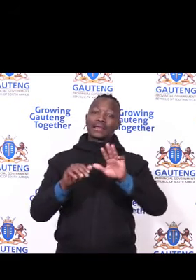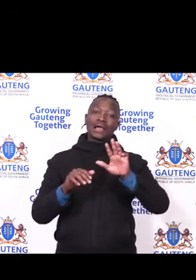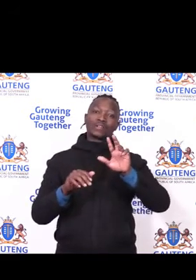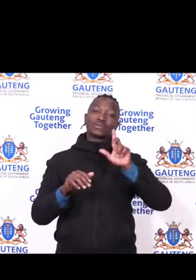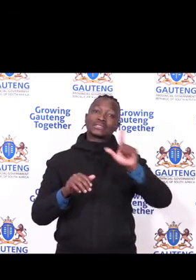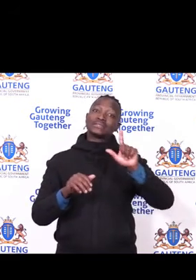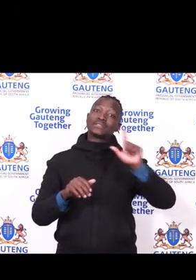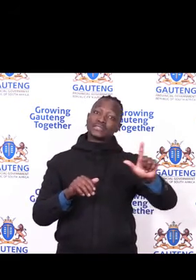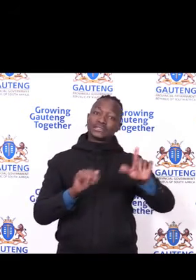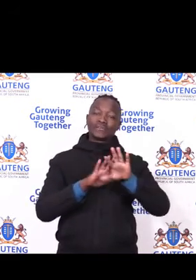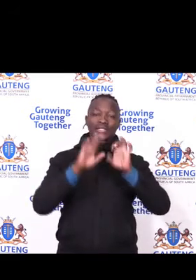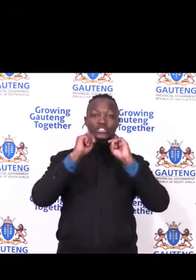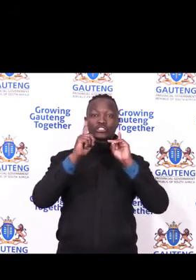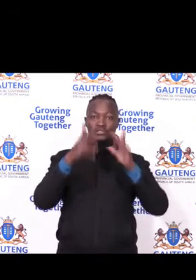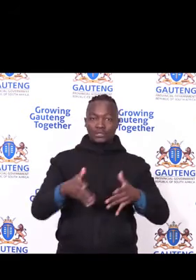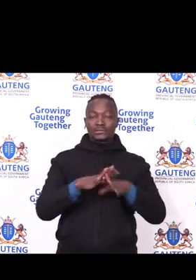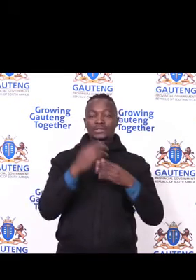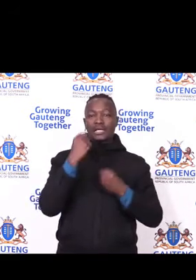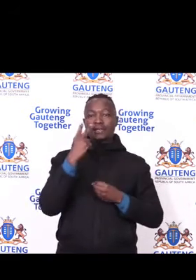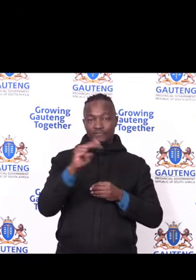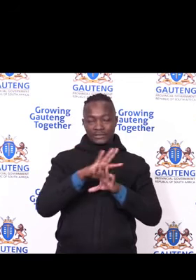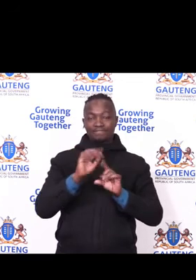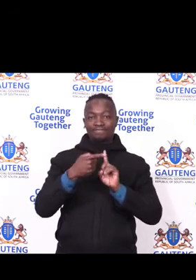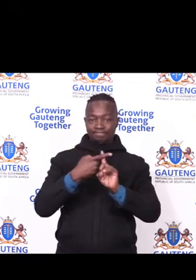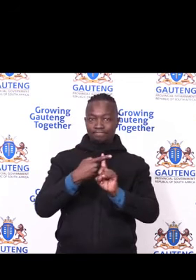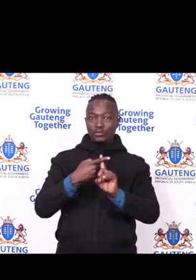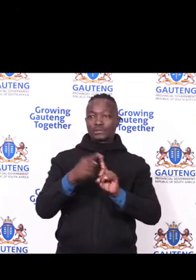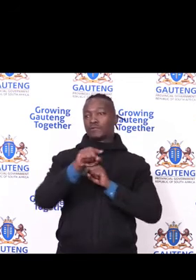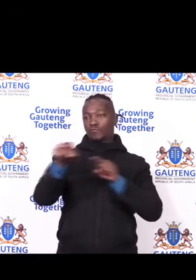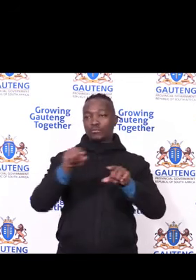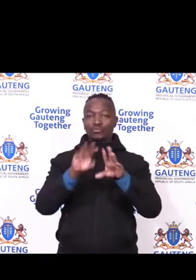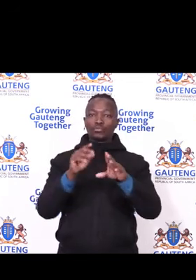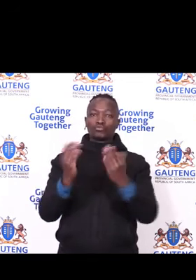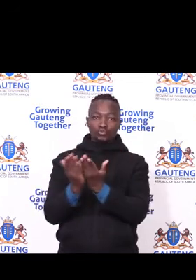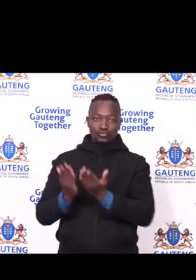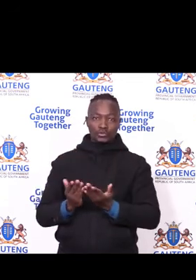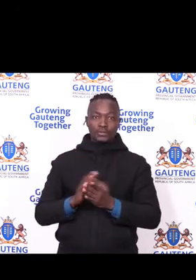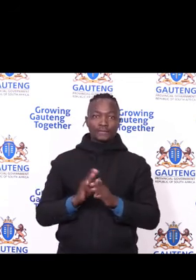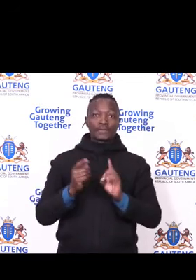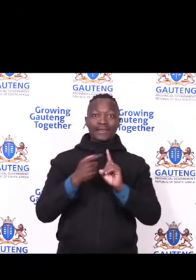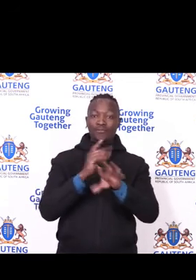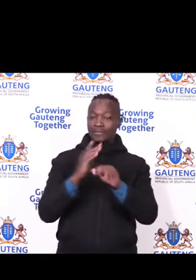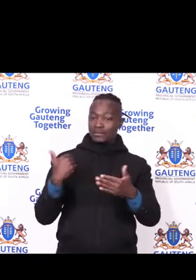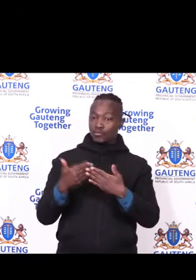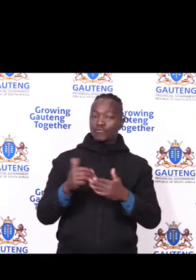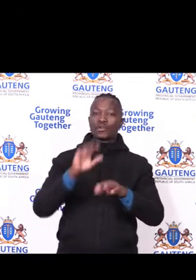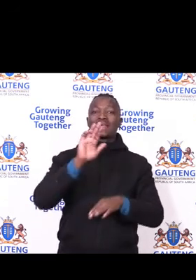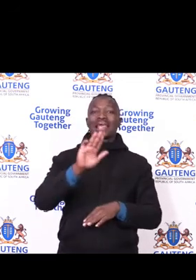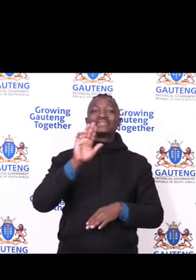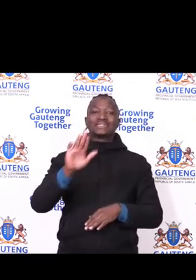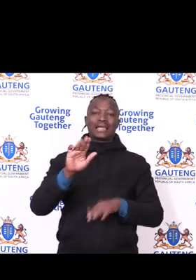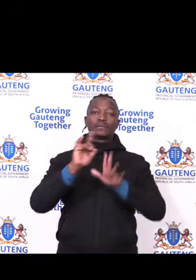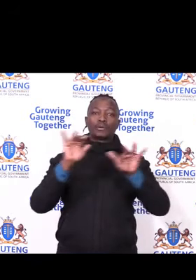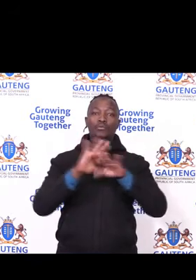educators have symptoms of the virus, whereas within the admin staff, we've got 99 people, and